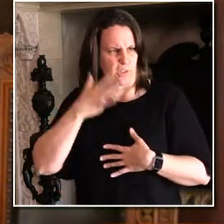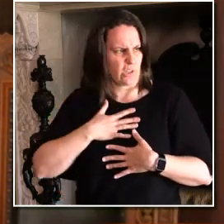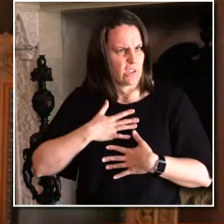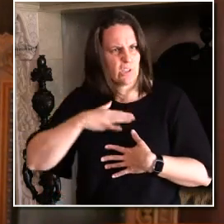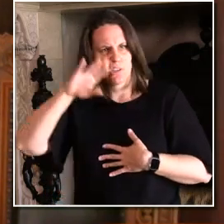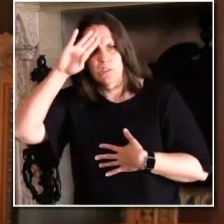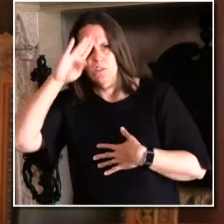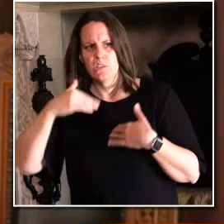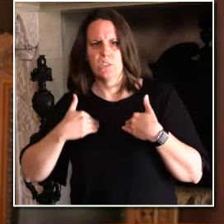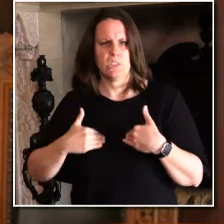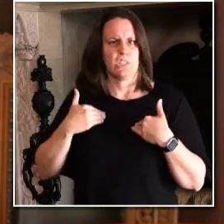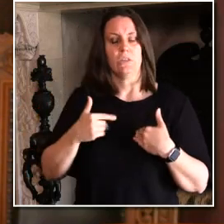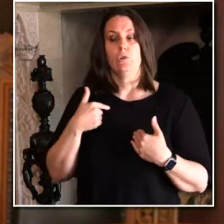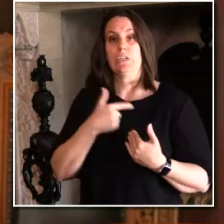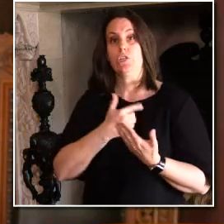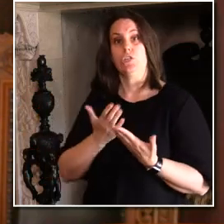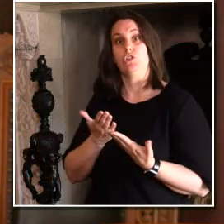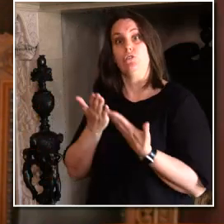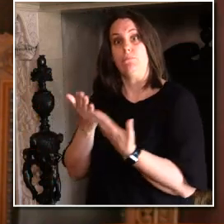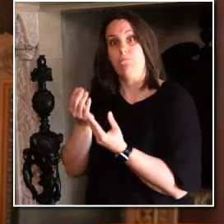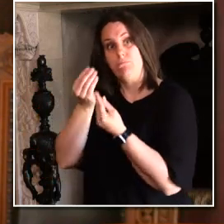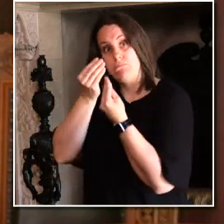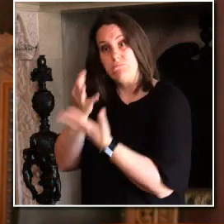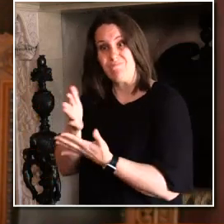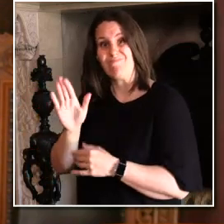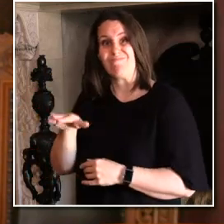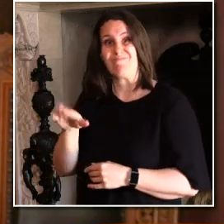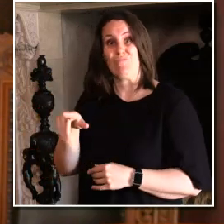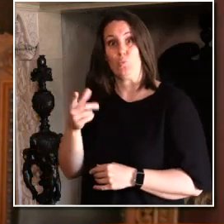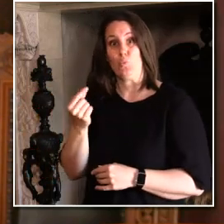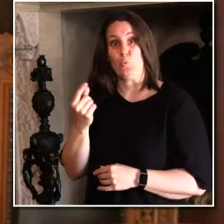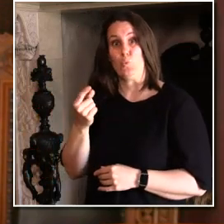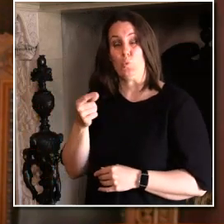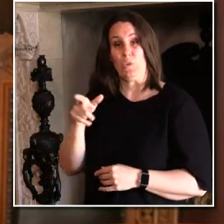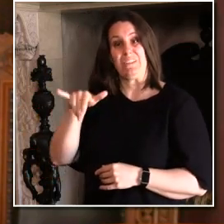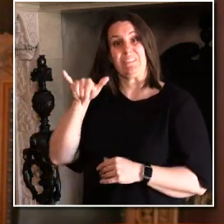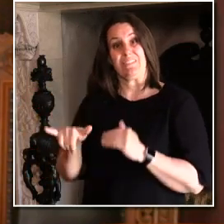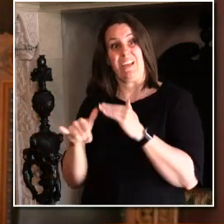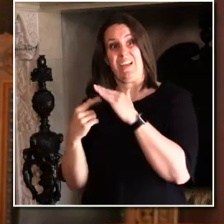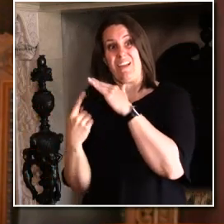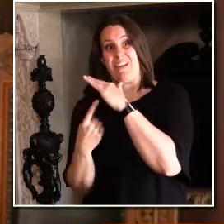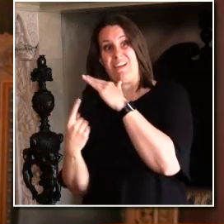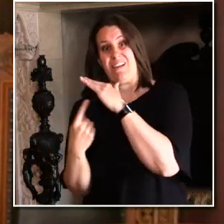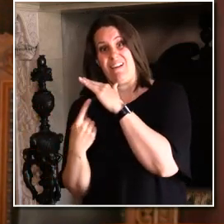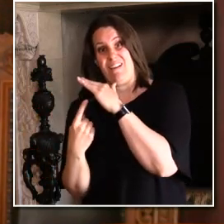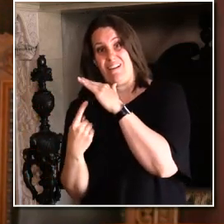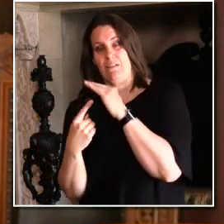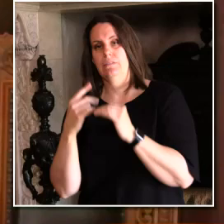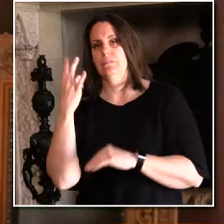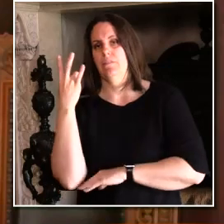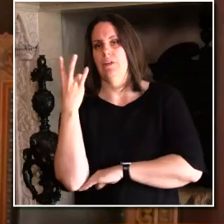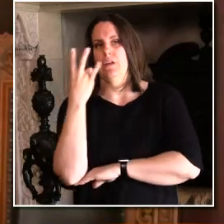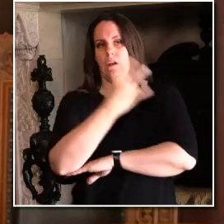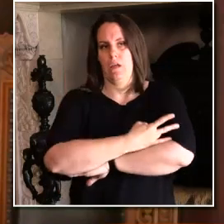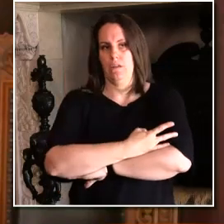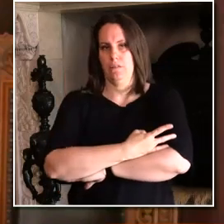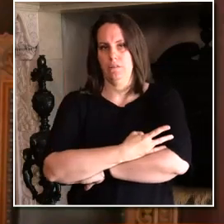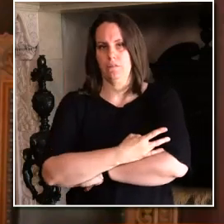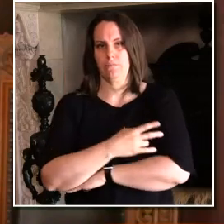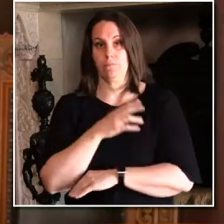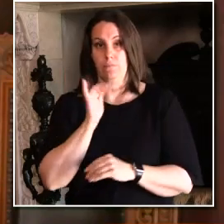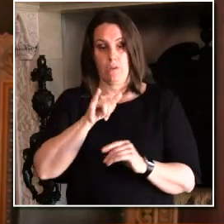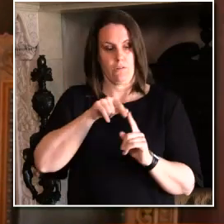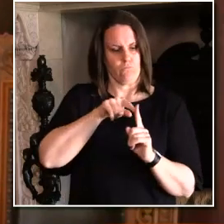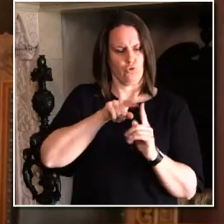to say we would want someone to be at least 7 days since the onset of their symptoms, and then they